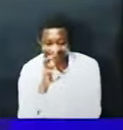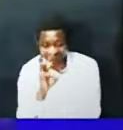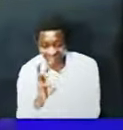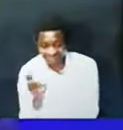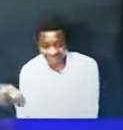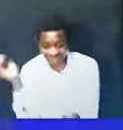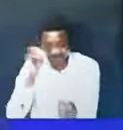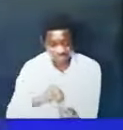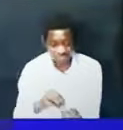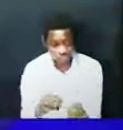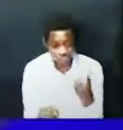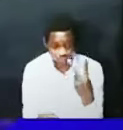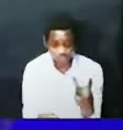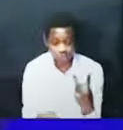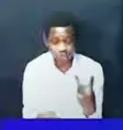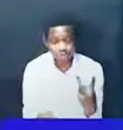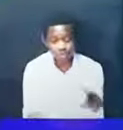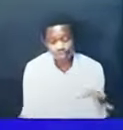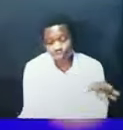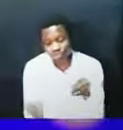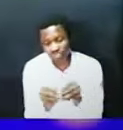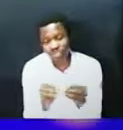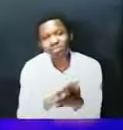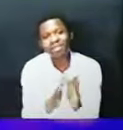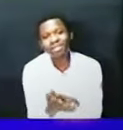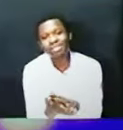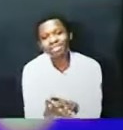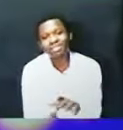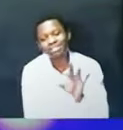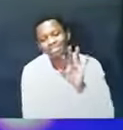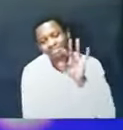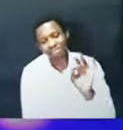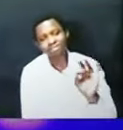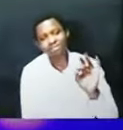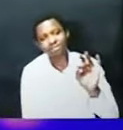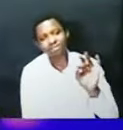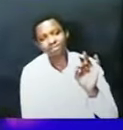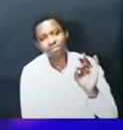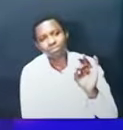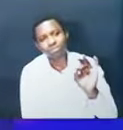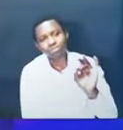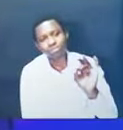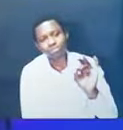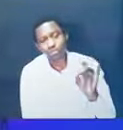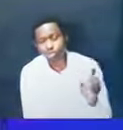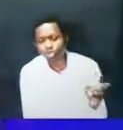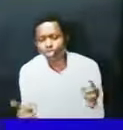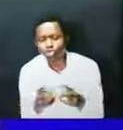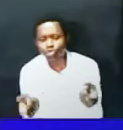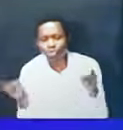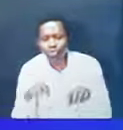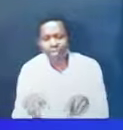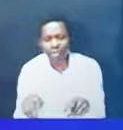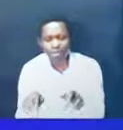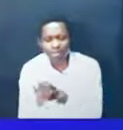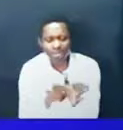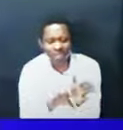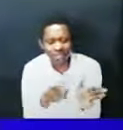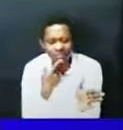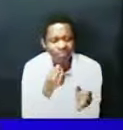6 plus 2. And you shall not emano on my babe and ma and watch. So when the scripture says that, and through